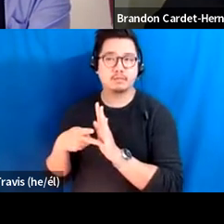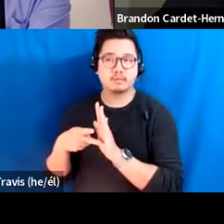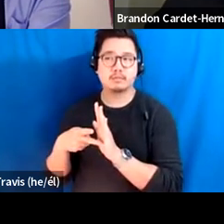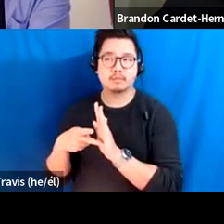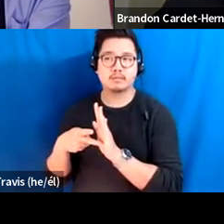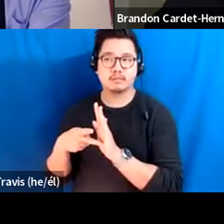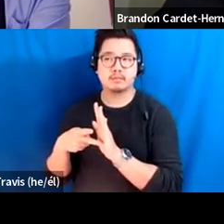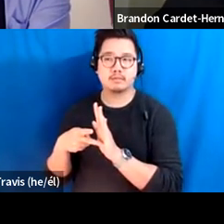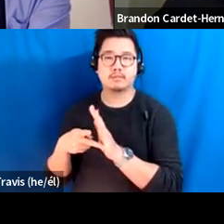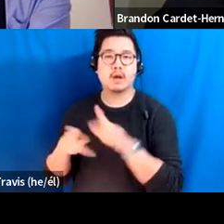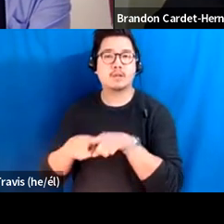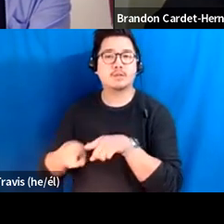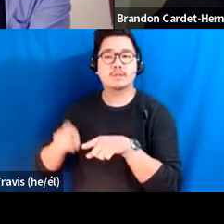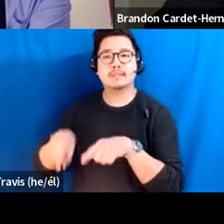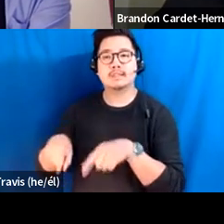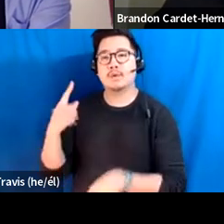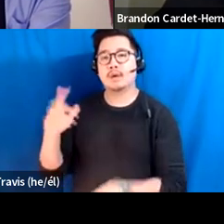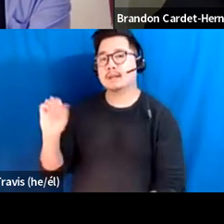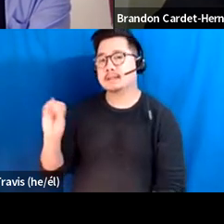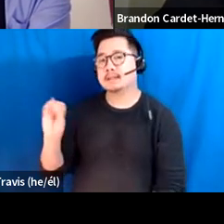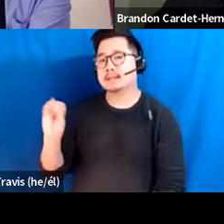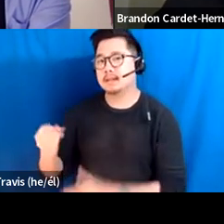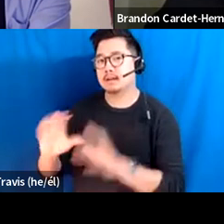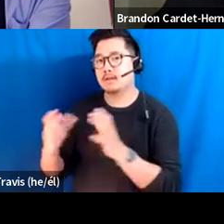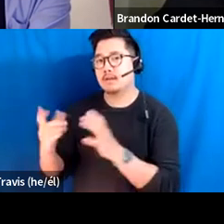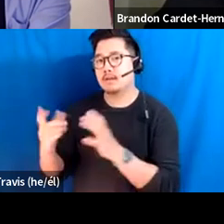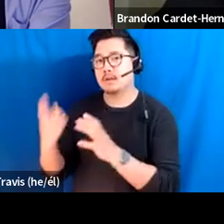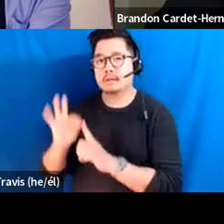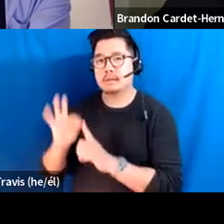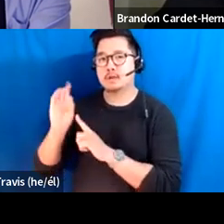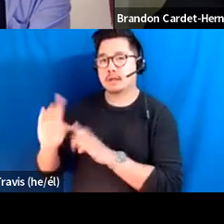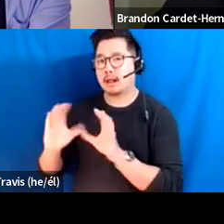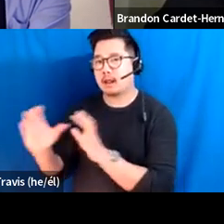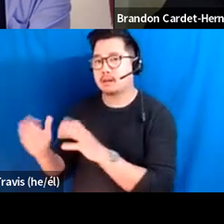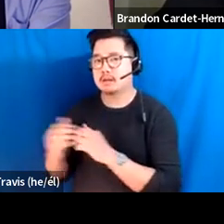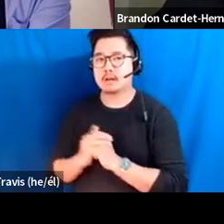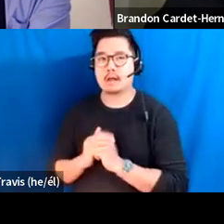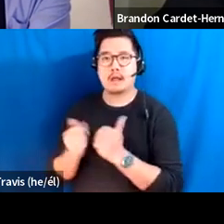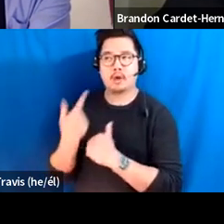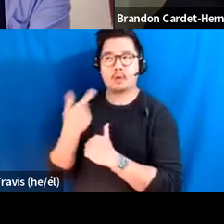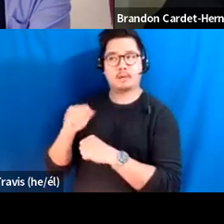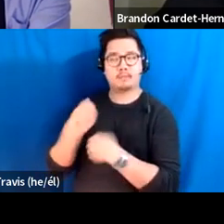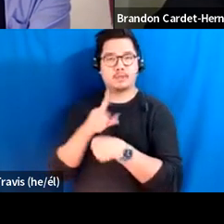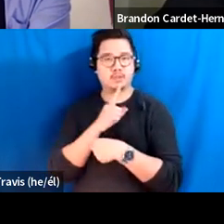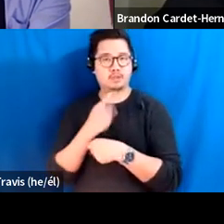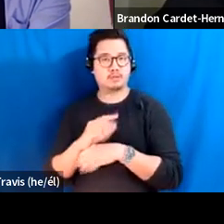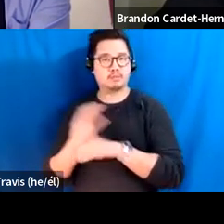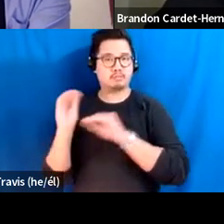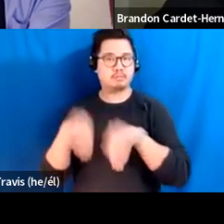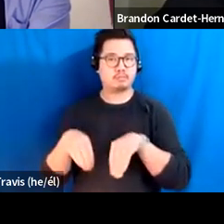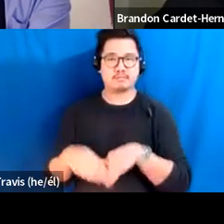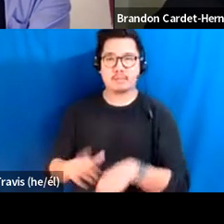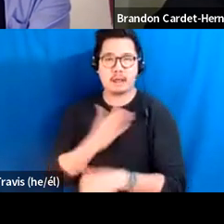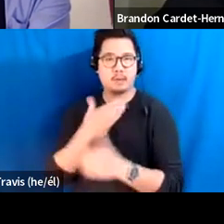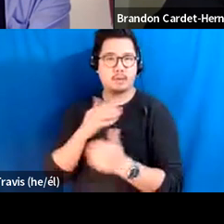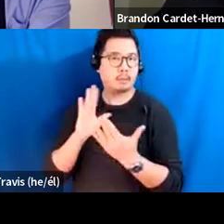for sdi classes some special education classes and sort of how we can can phase in that growth so that that's that's the approach that we're